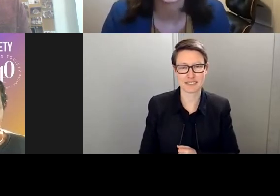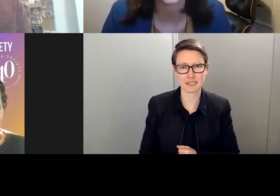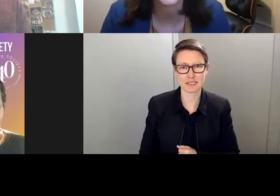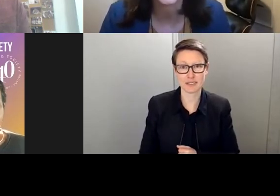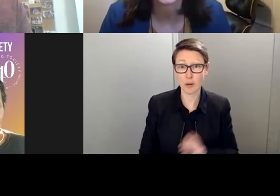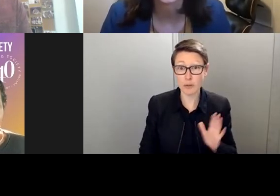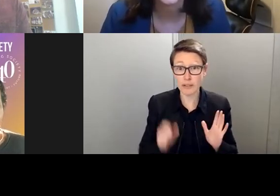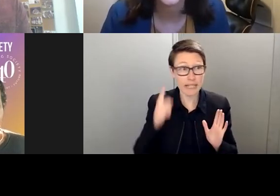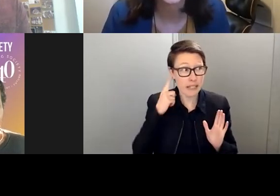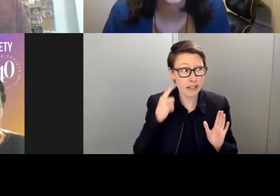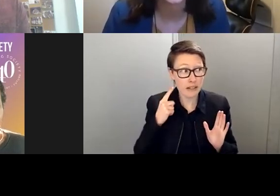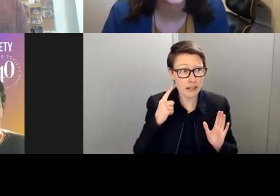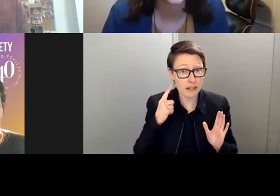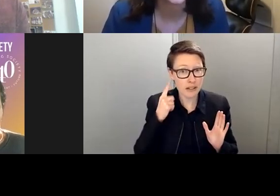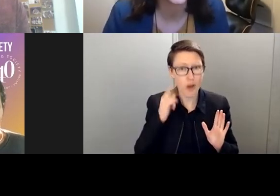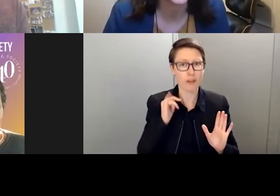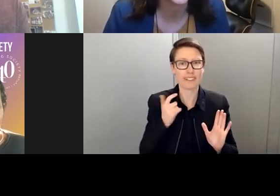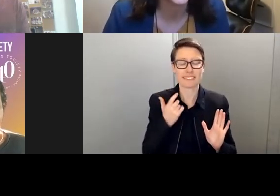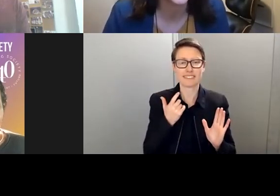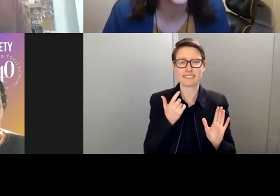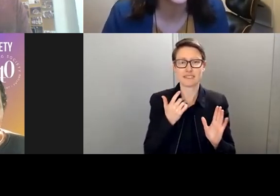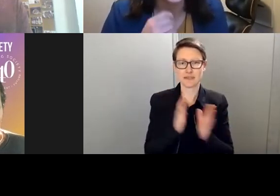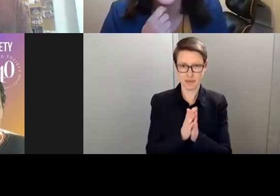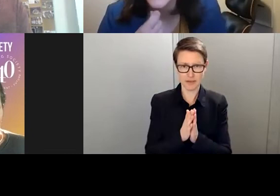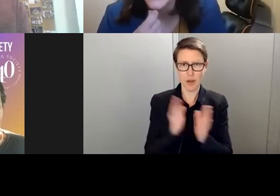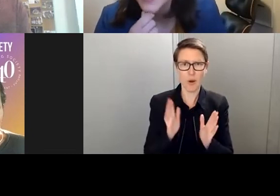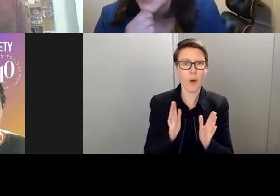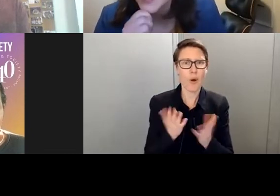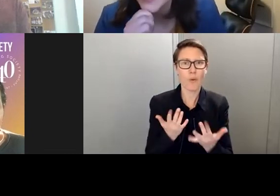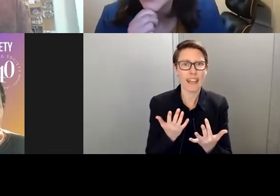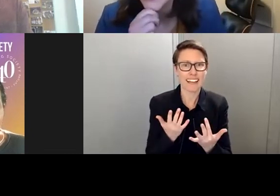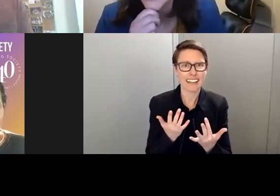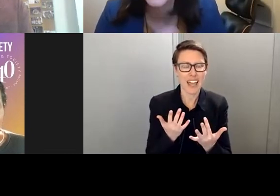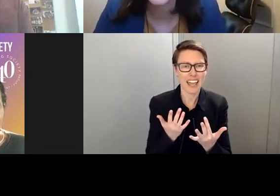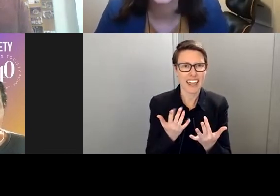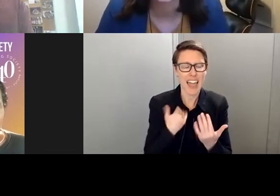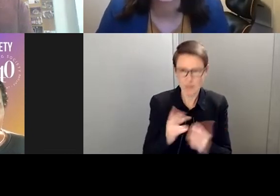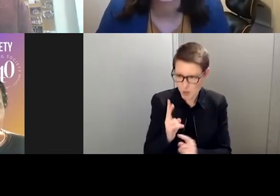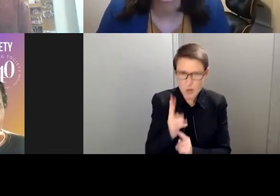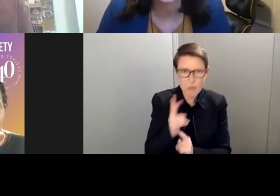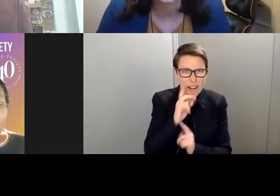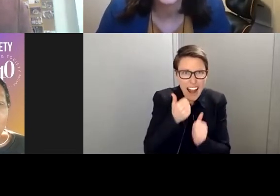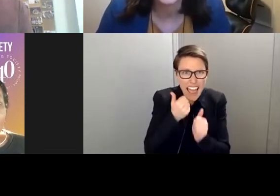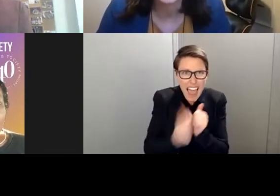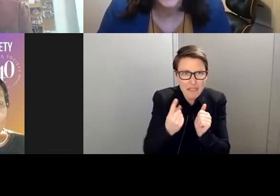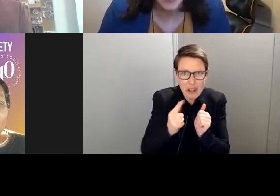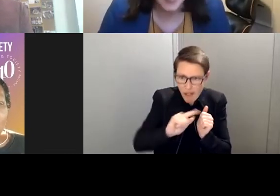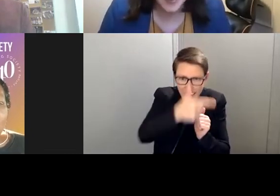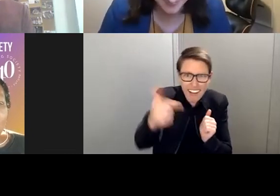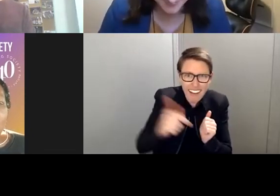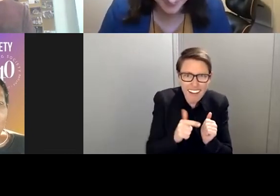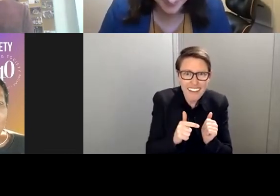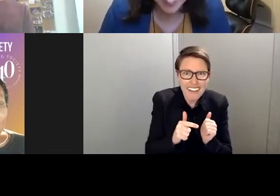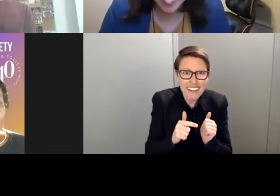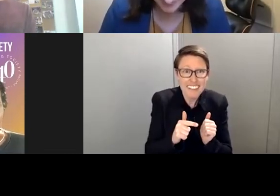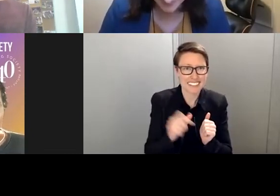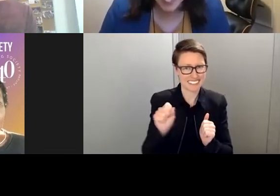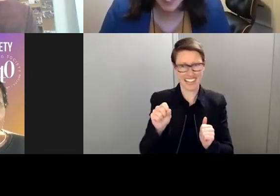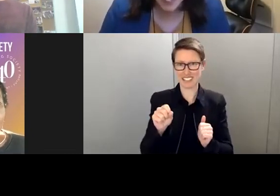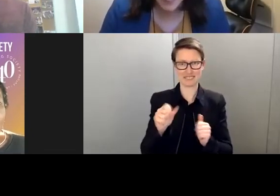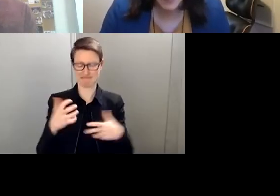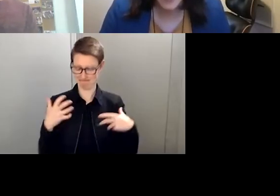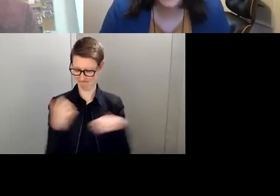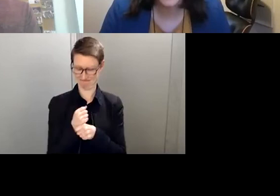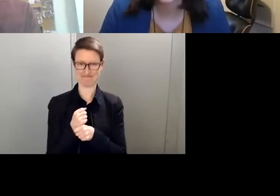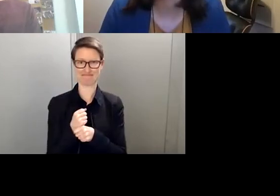Can you hear me? Okay, because I think I was muted. All right. Wait. We have 2 minutes for everybody, or two minutes per person. So cost,